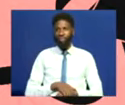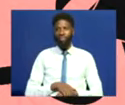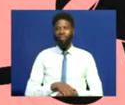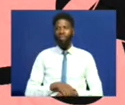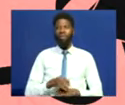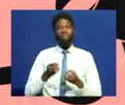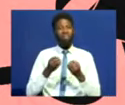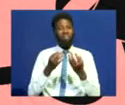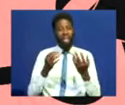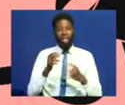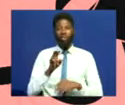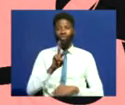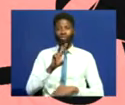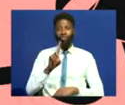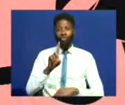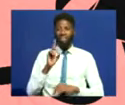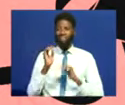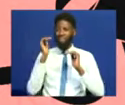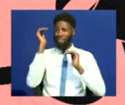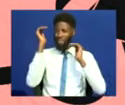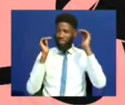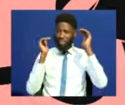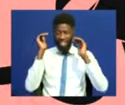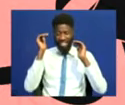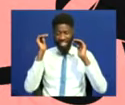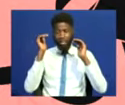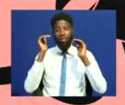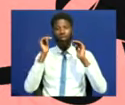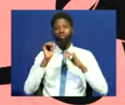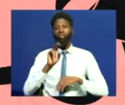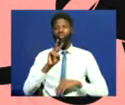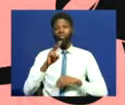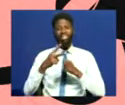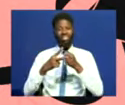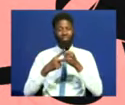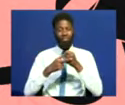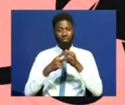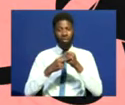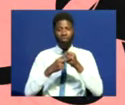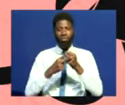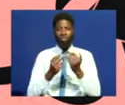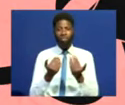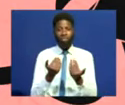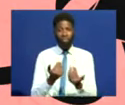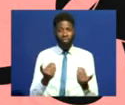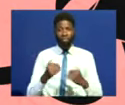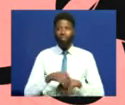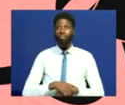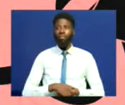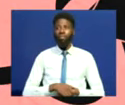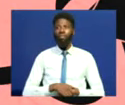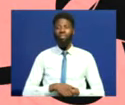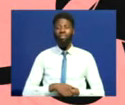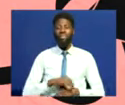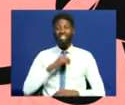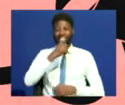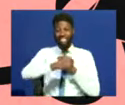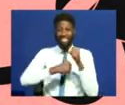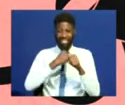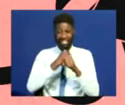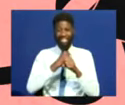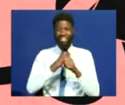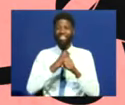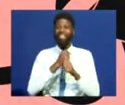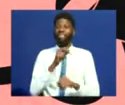unfortunately 27 were children. Now, to the next year, where we experienced the general election, 10 cases of femicides